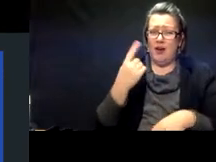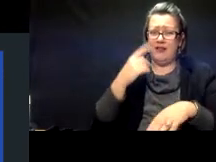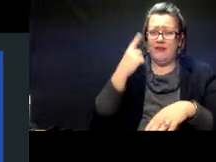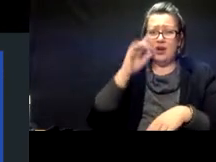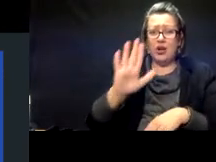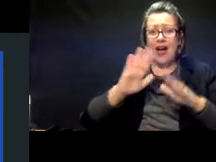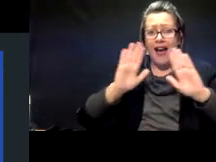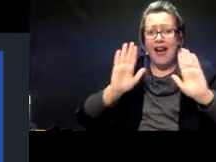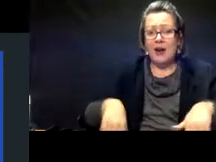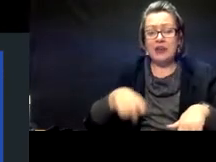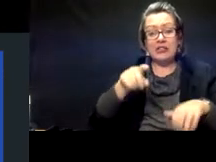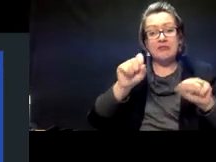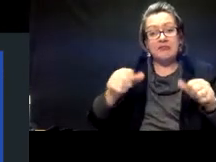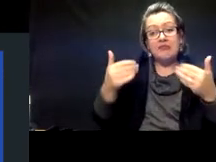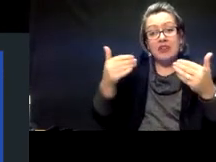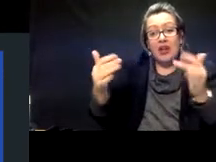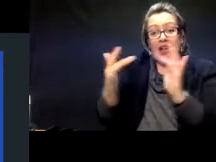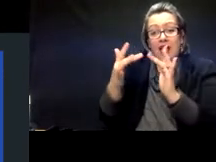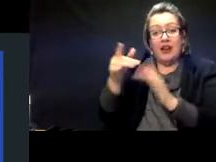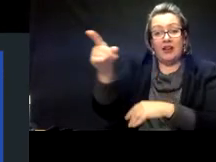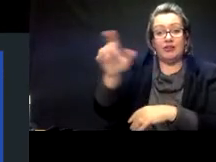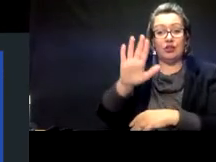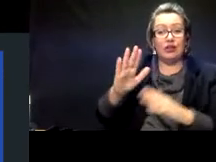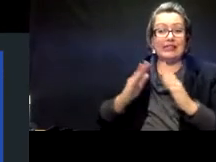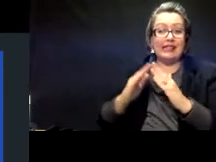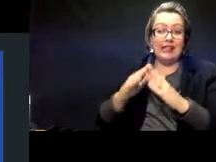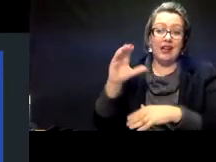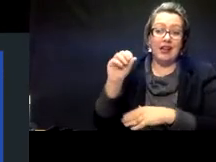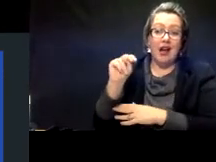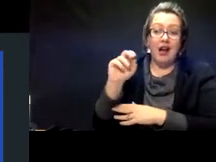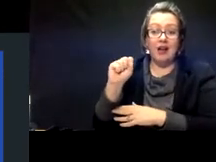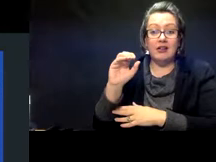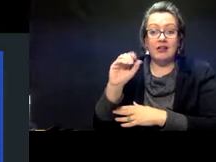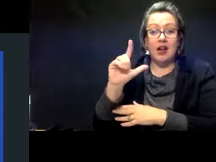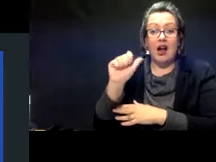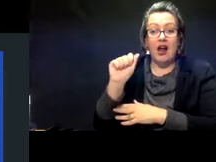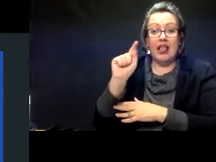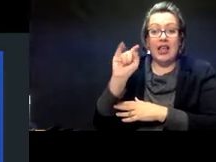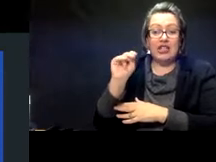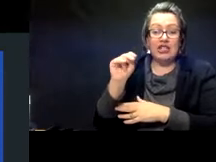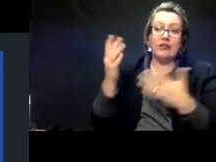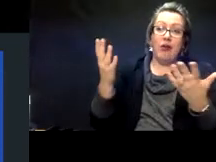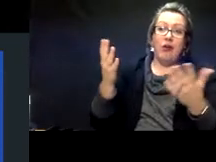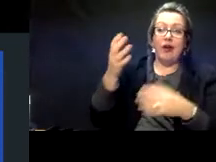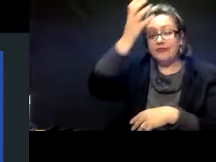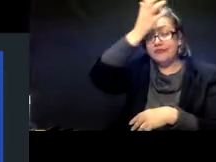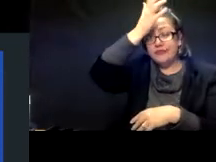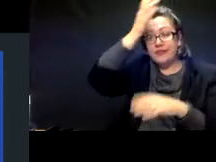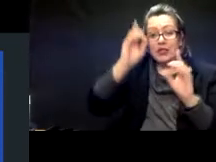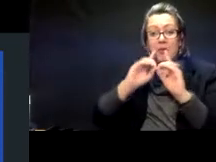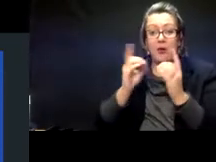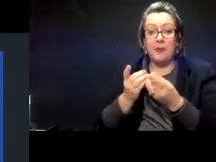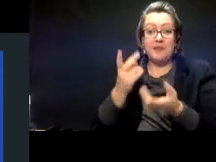parish. But if you are interested in one for your house, go ahead and reach out to the